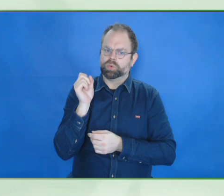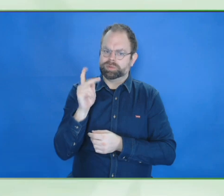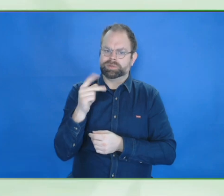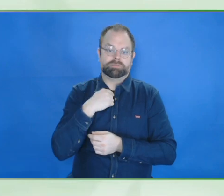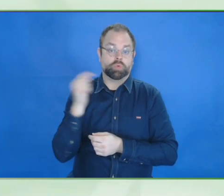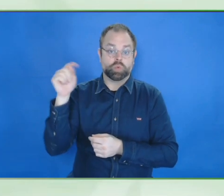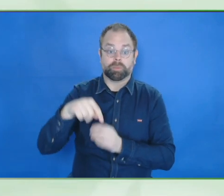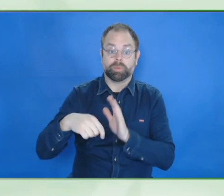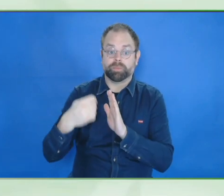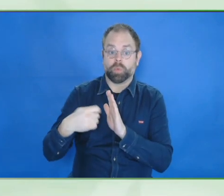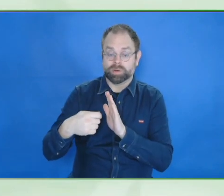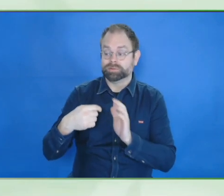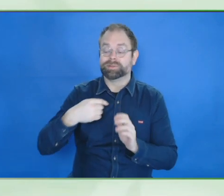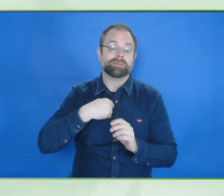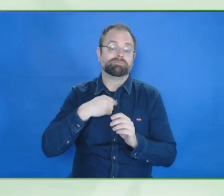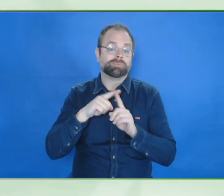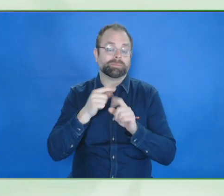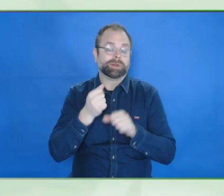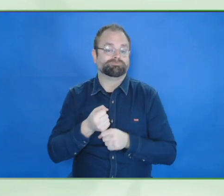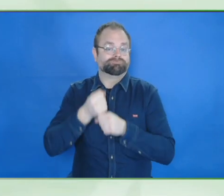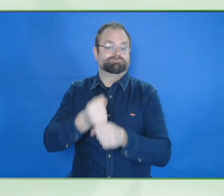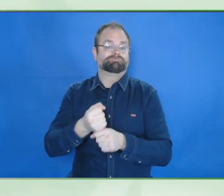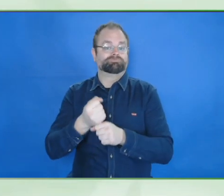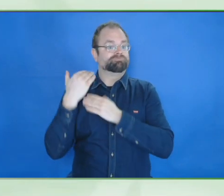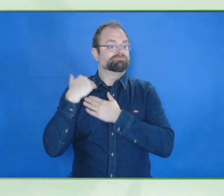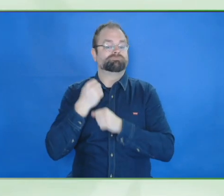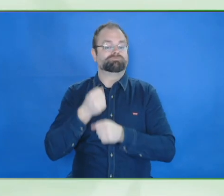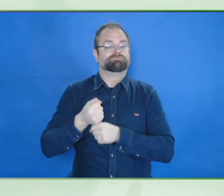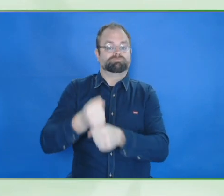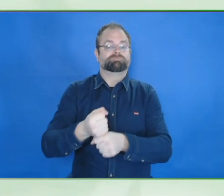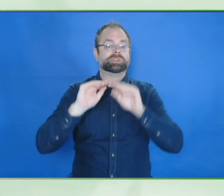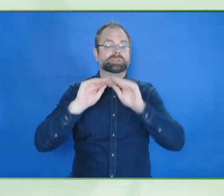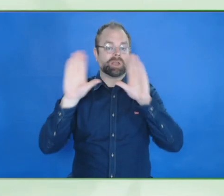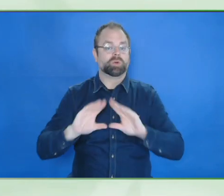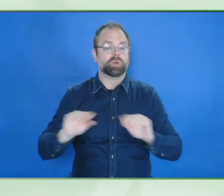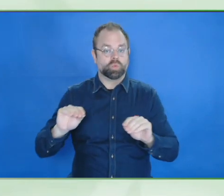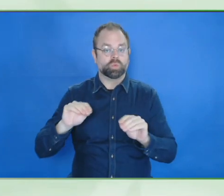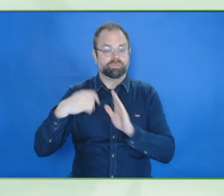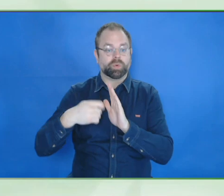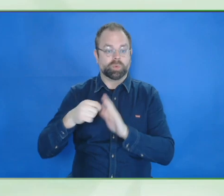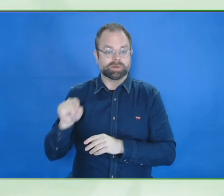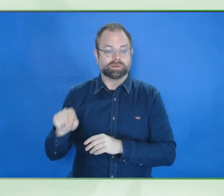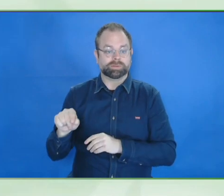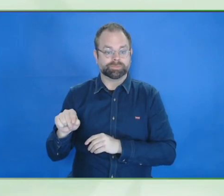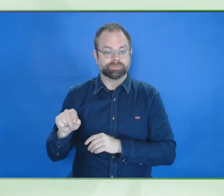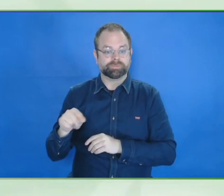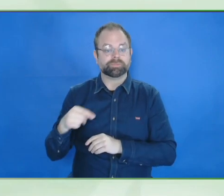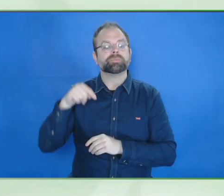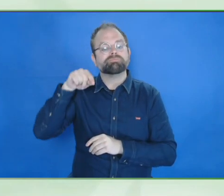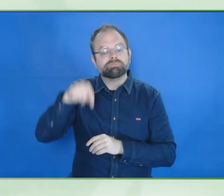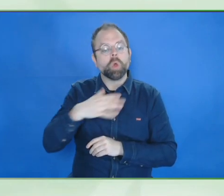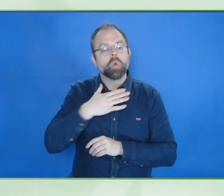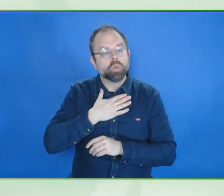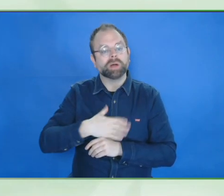is trying to find all these solutions that we have, and I'm here as a combiner, as a